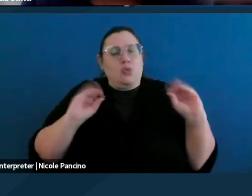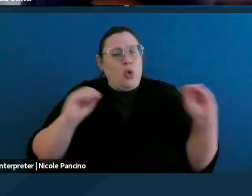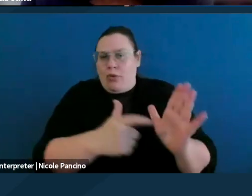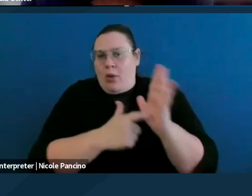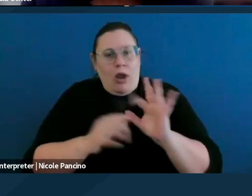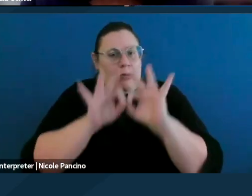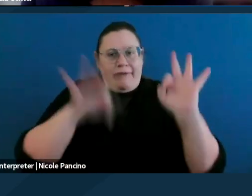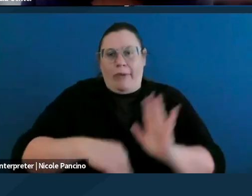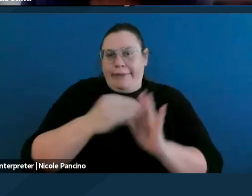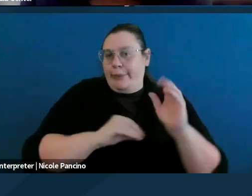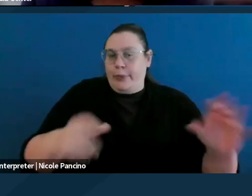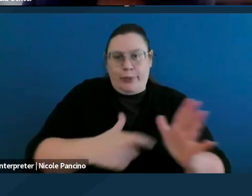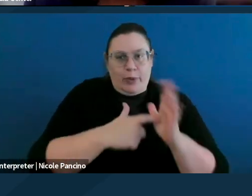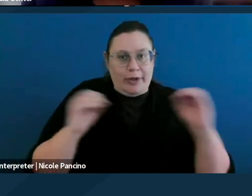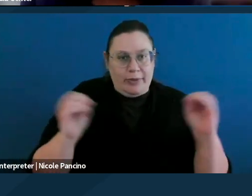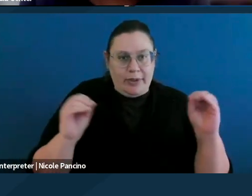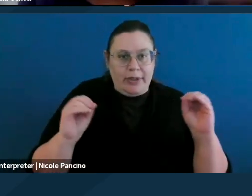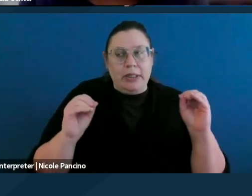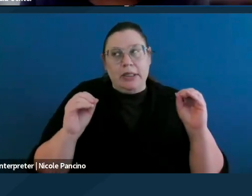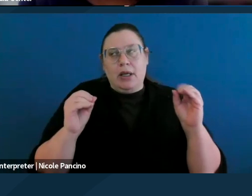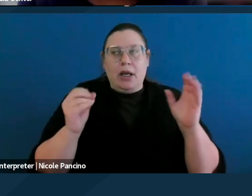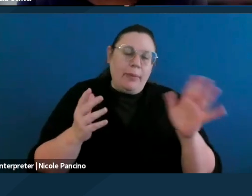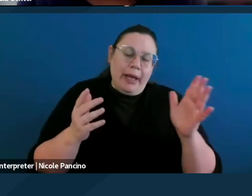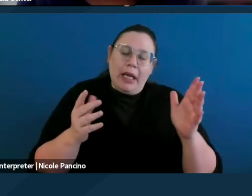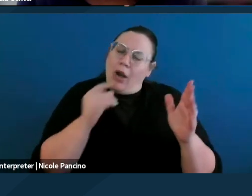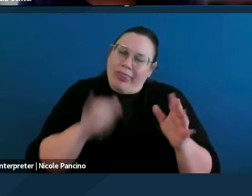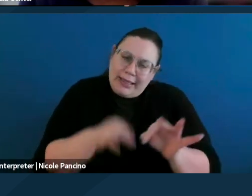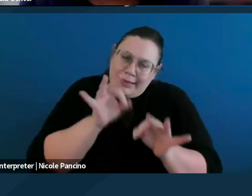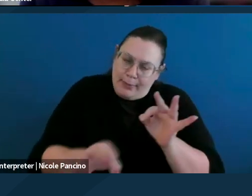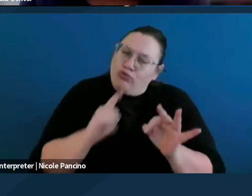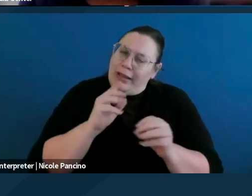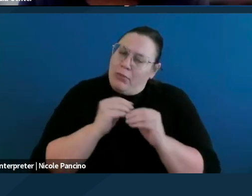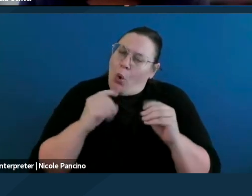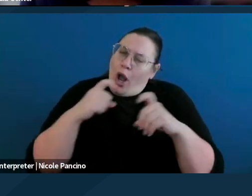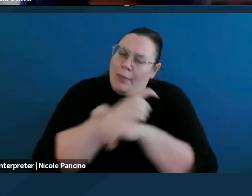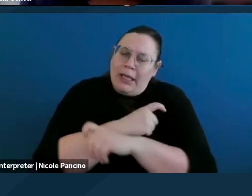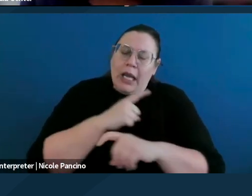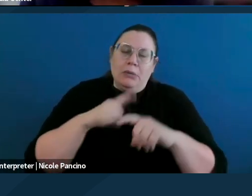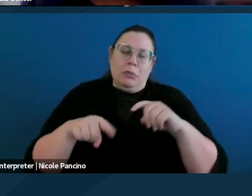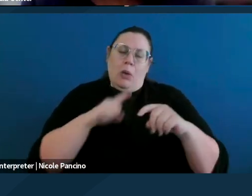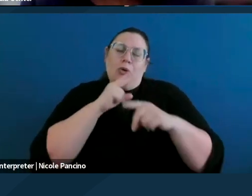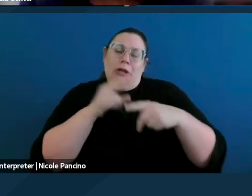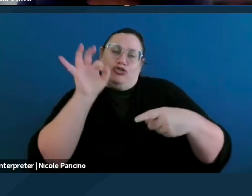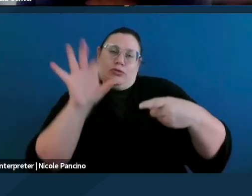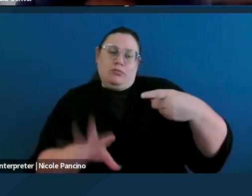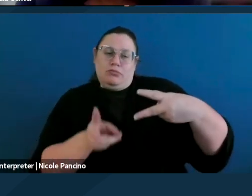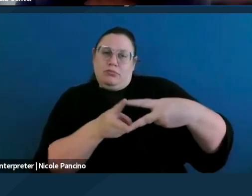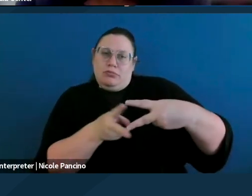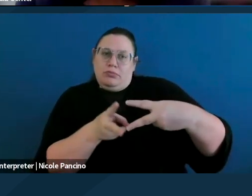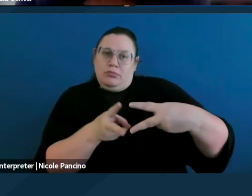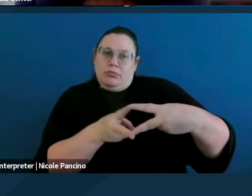form. Um, I mean, it's a little more complicated than that, but I just wanted to cite those two